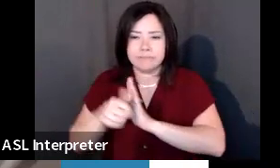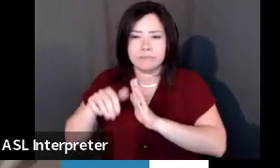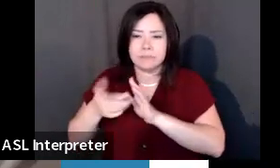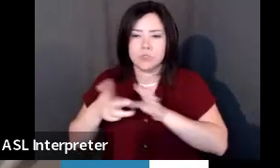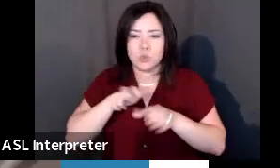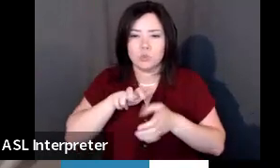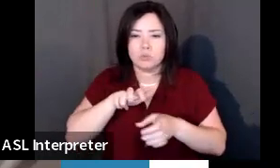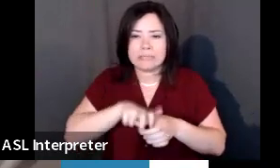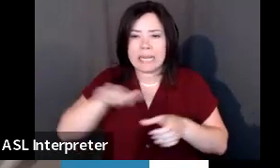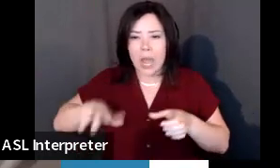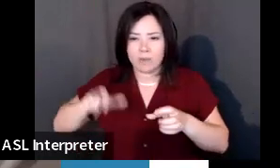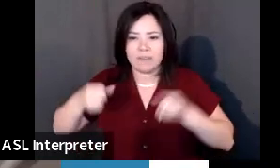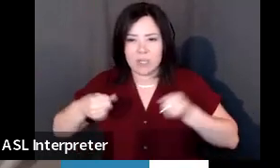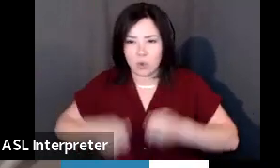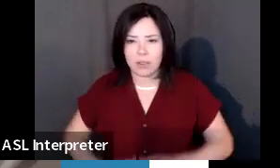vehicle.